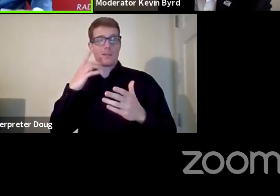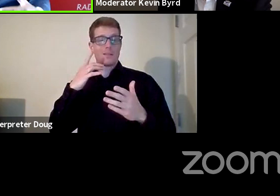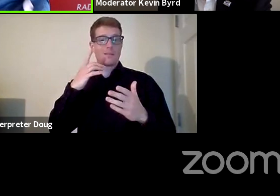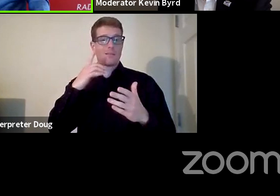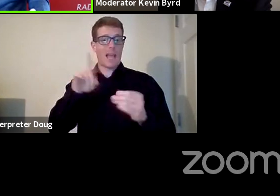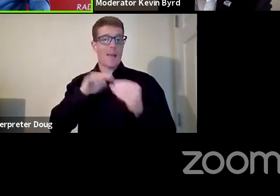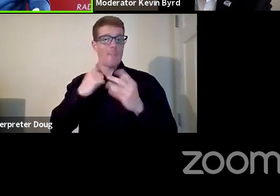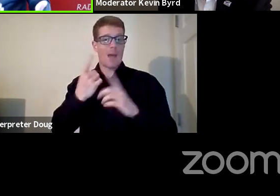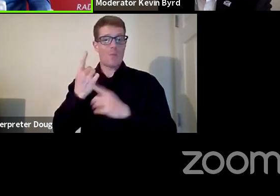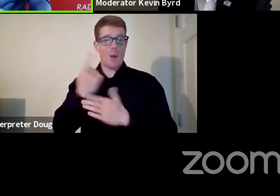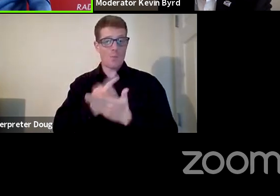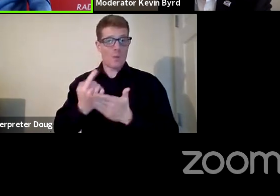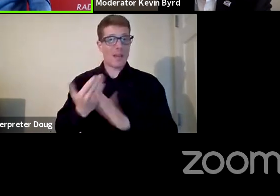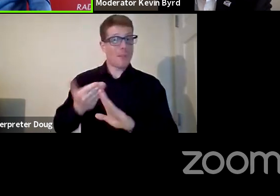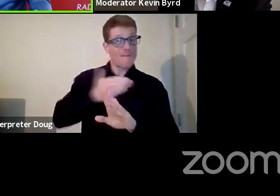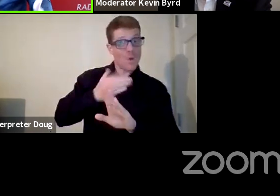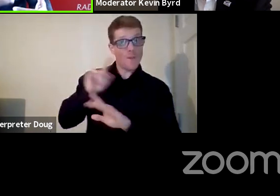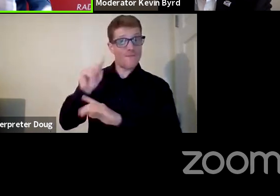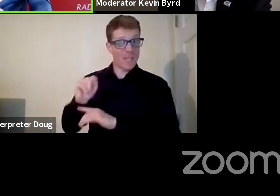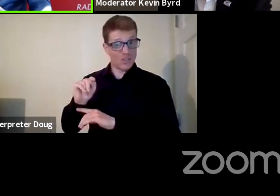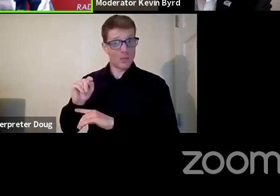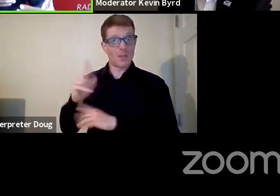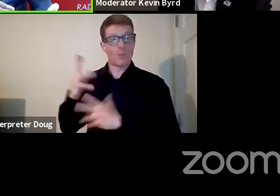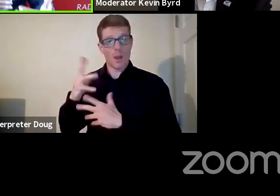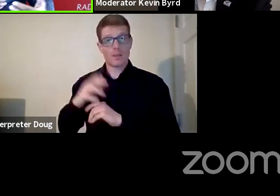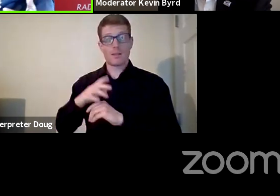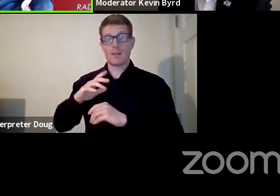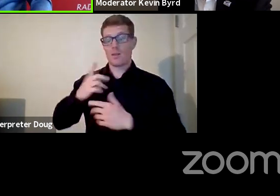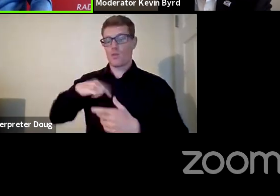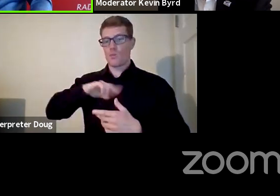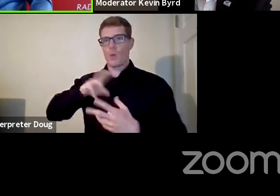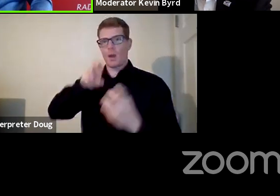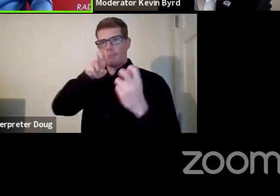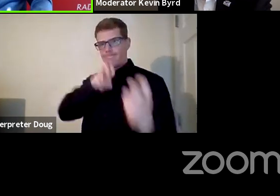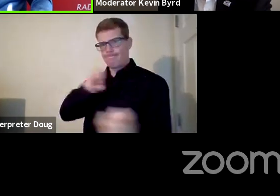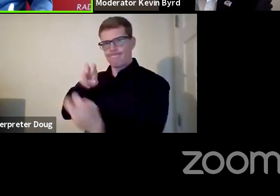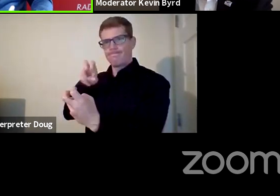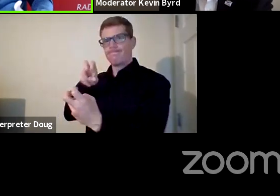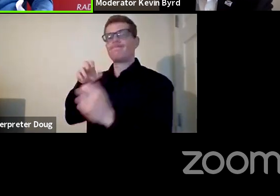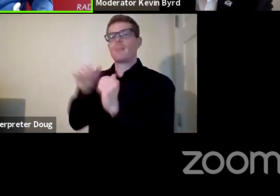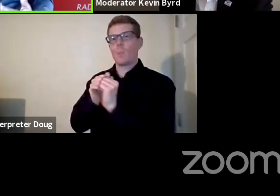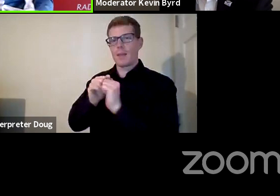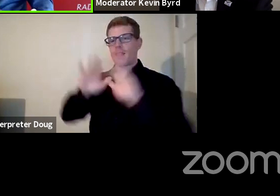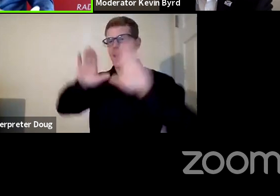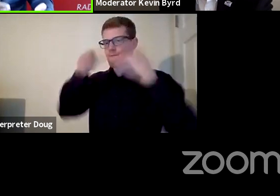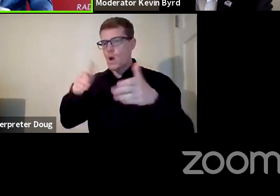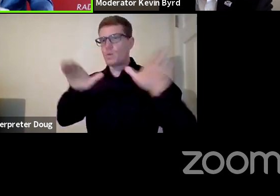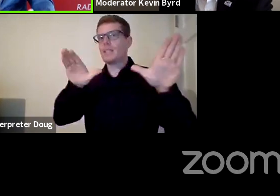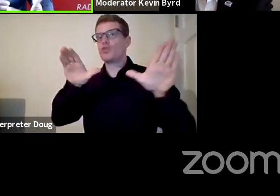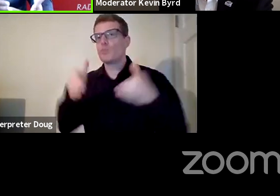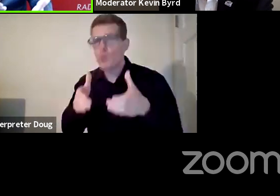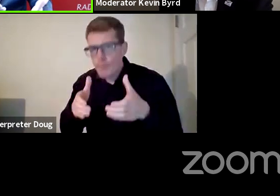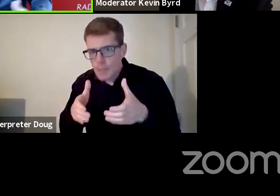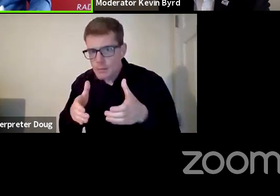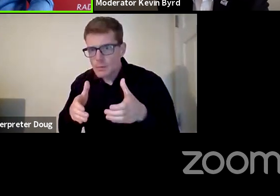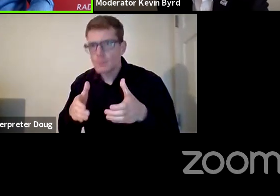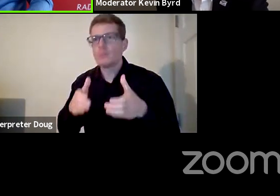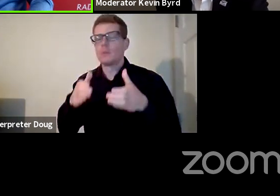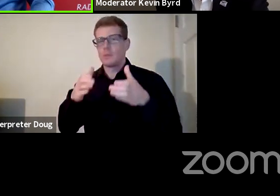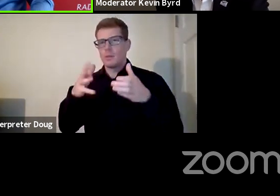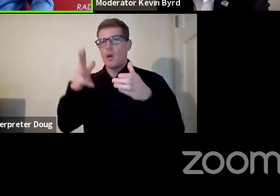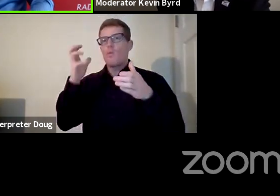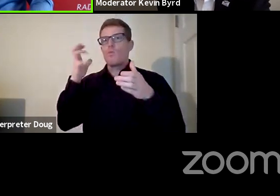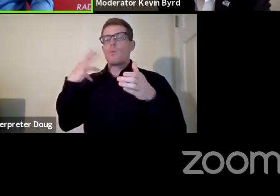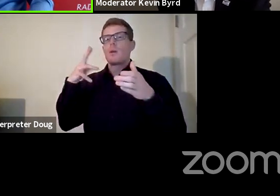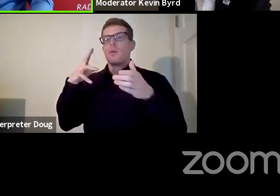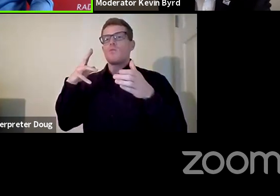that we did is that we sat down with focus groups, with faculty, staff, and students, because we wanted holes to be shot in it early as